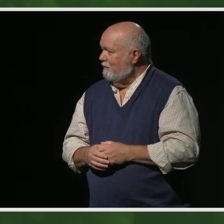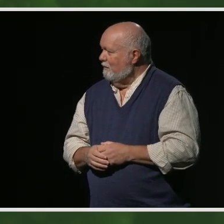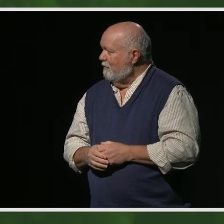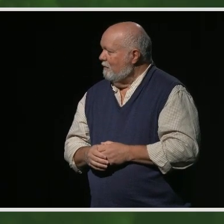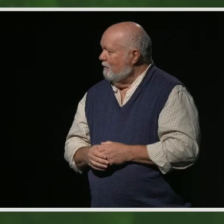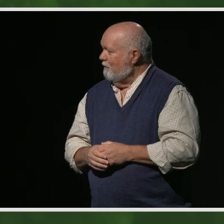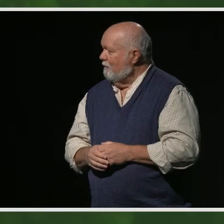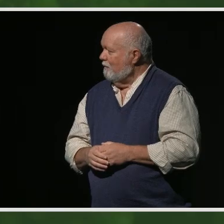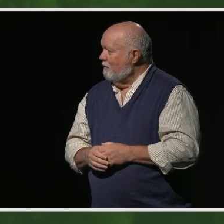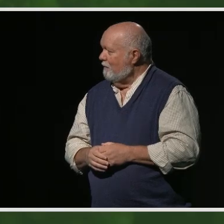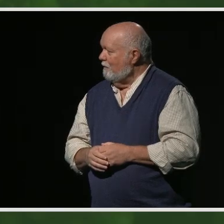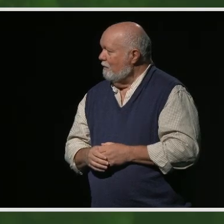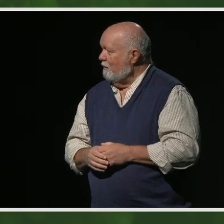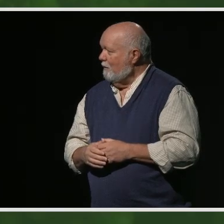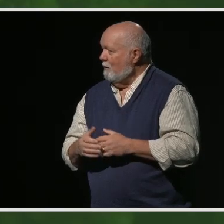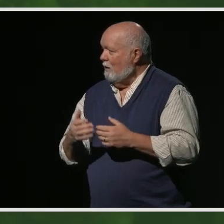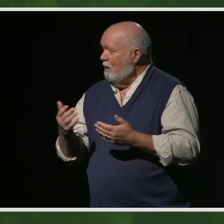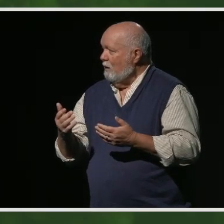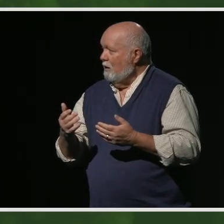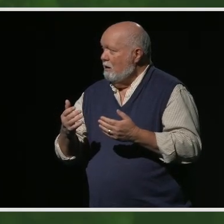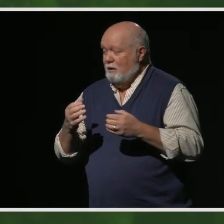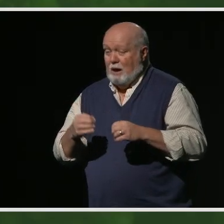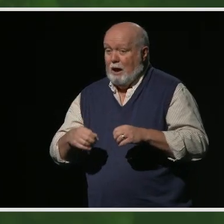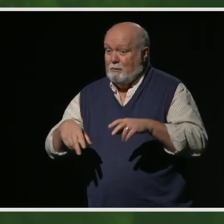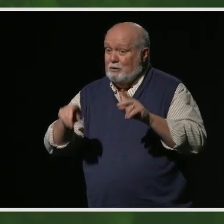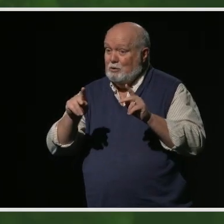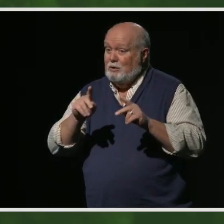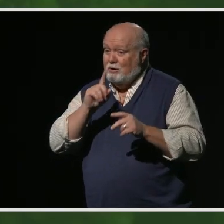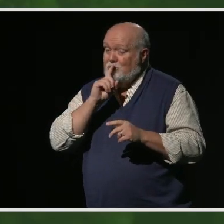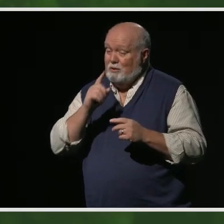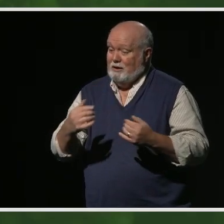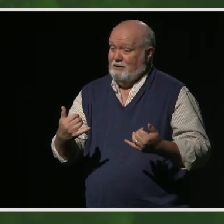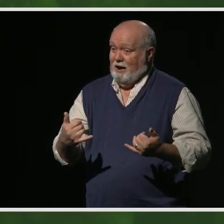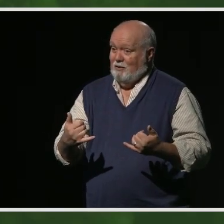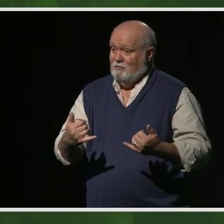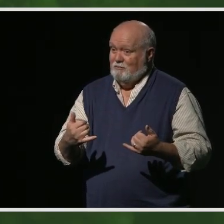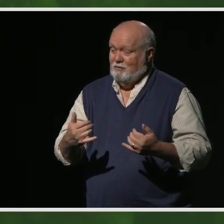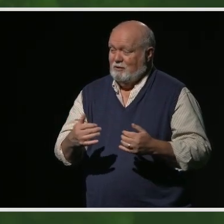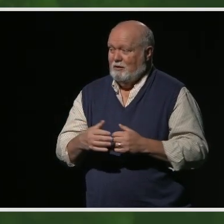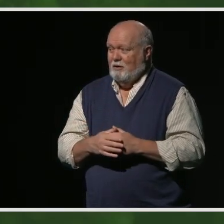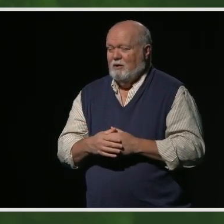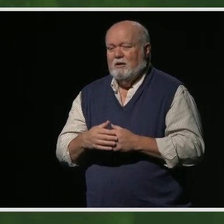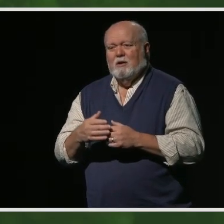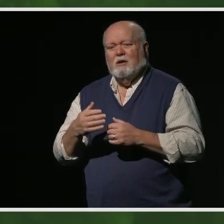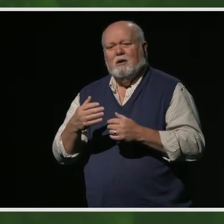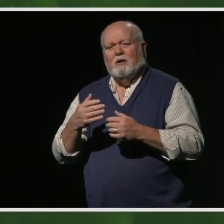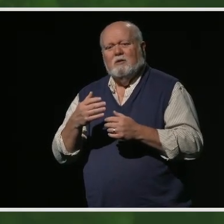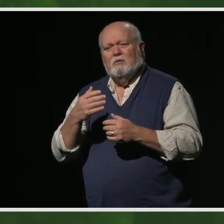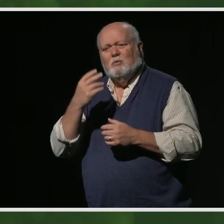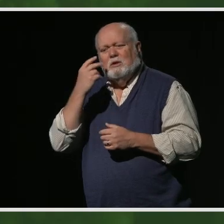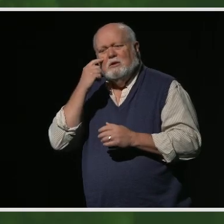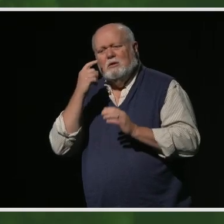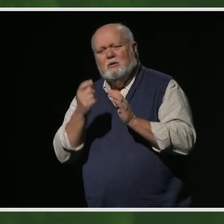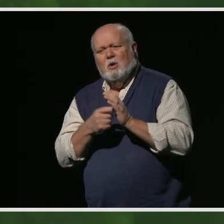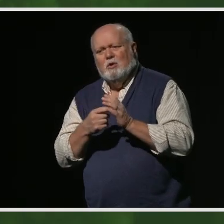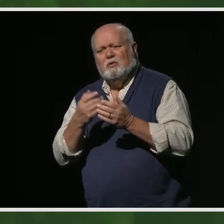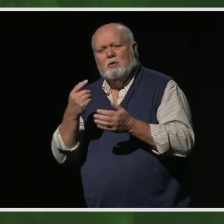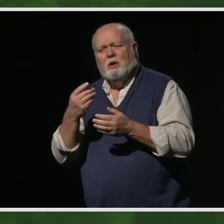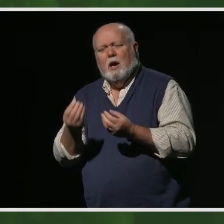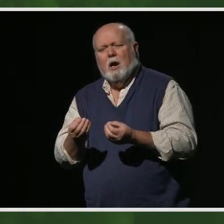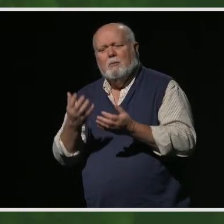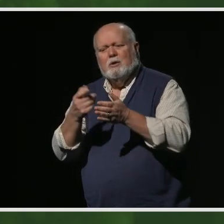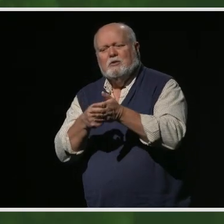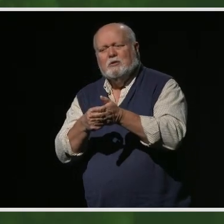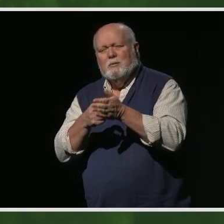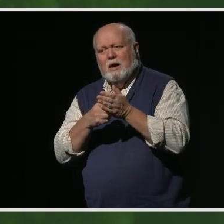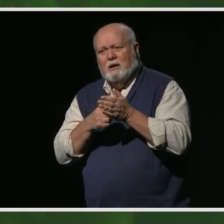Now, the opportunity is now, because as we drive demand for fava beans, we'd rather buy them